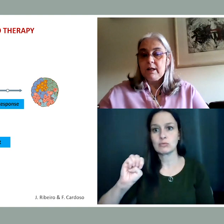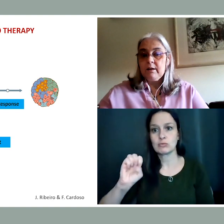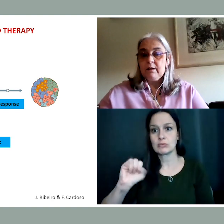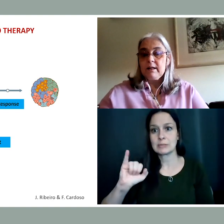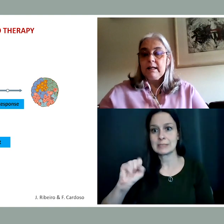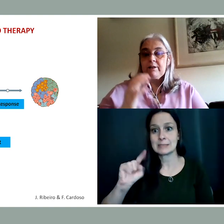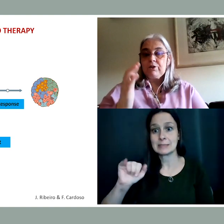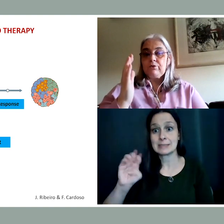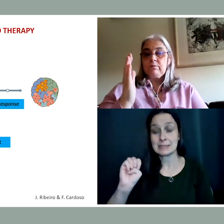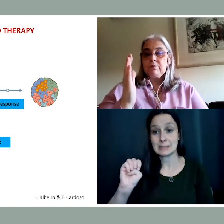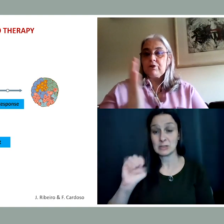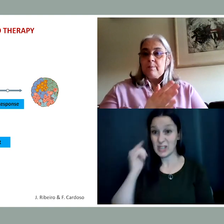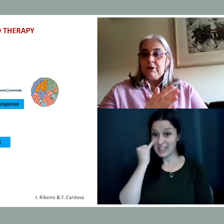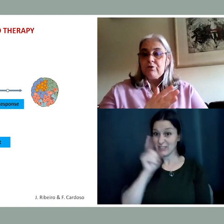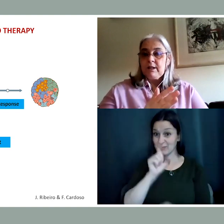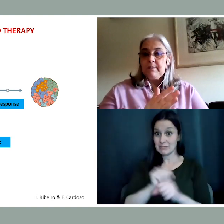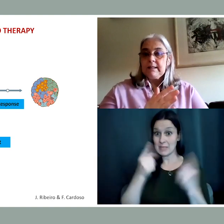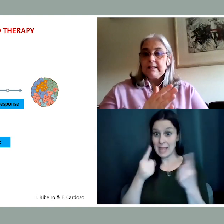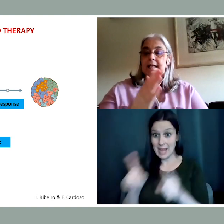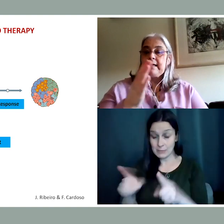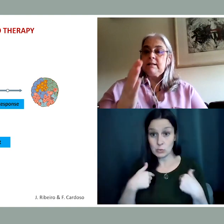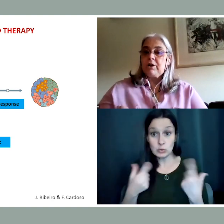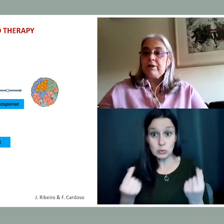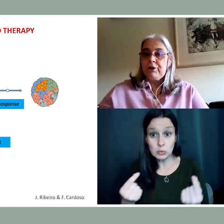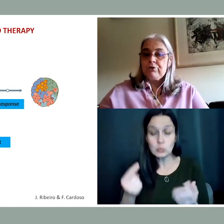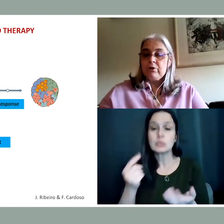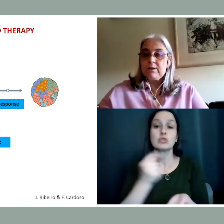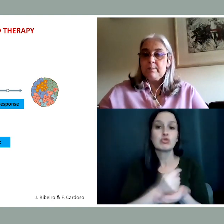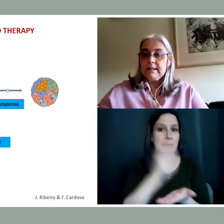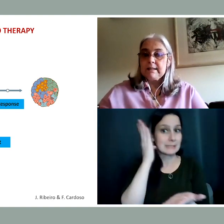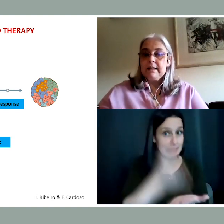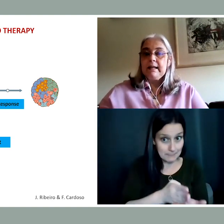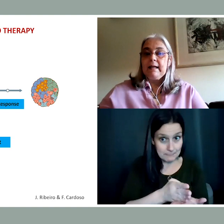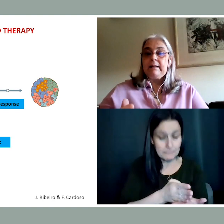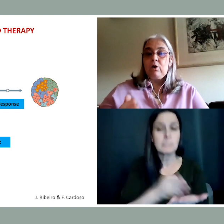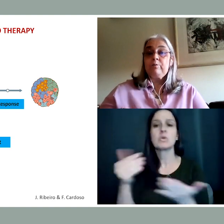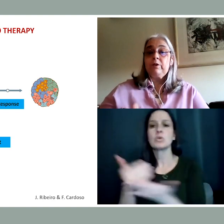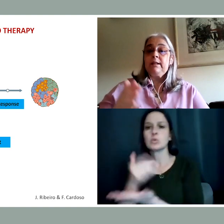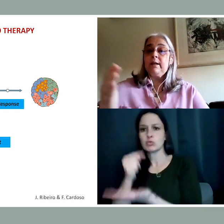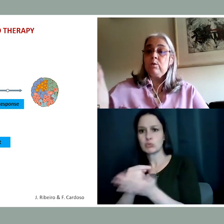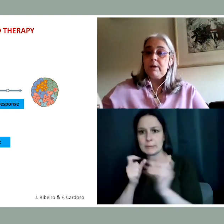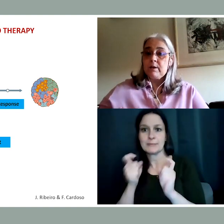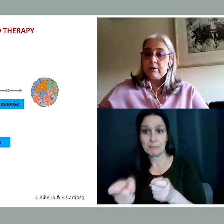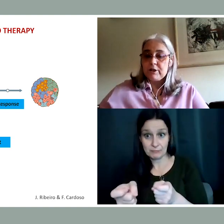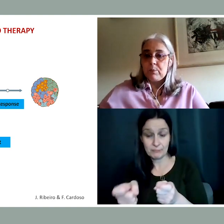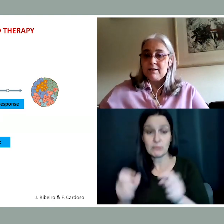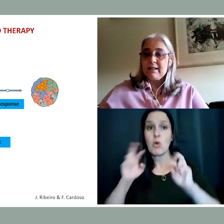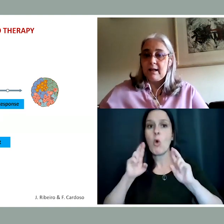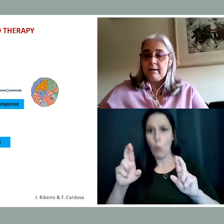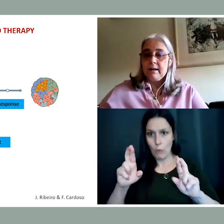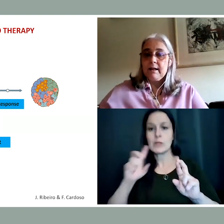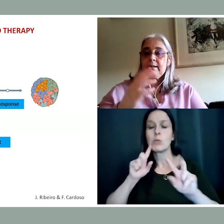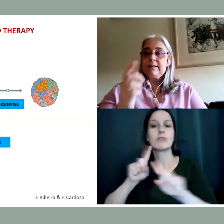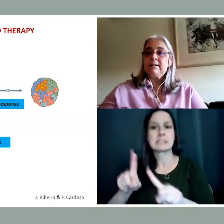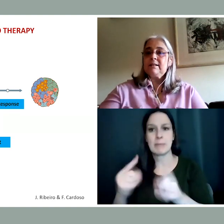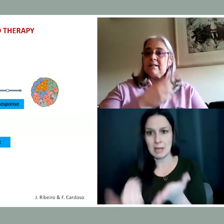to do here is to stop the treatment and start a new treatment, and hopefully there will be a response